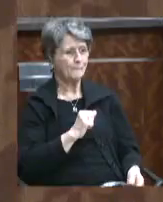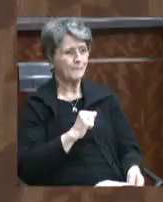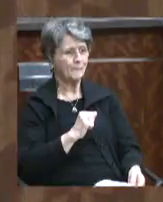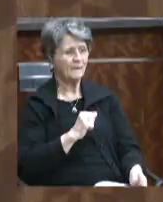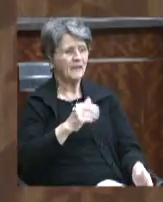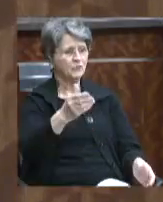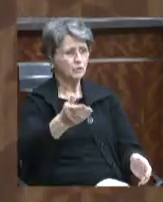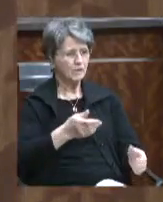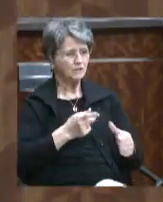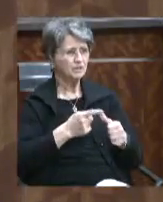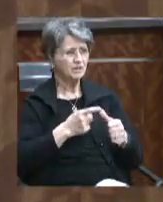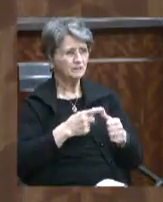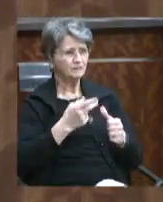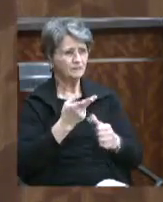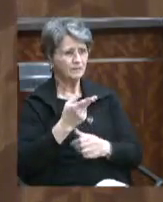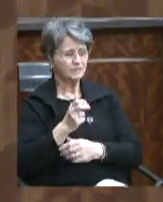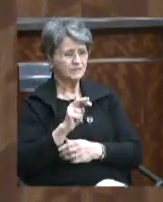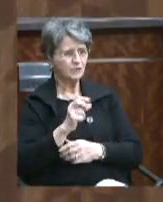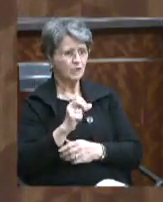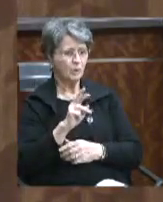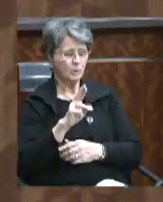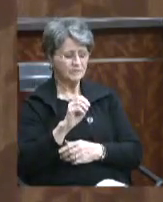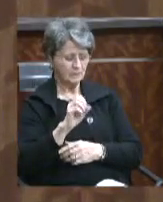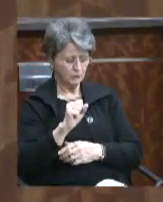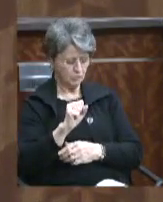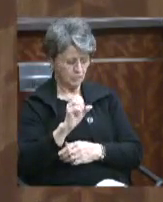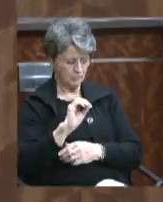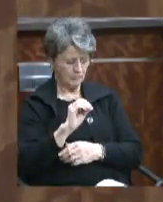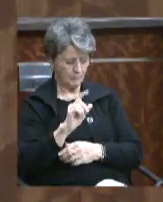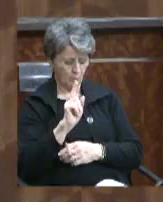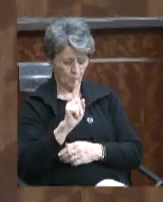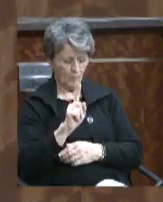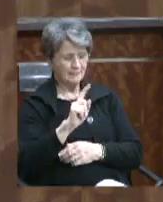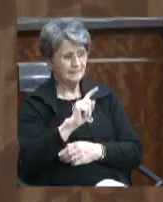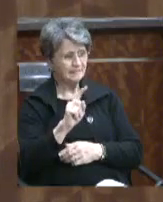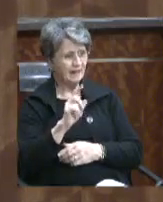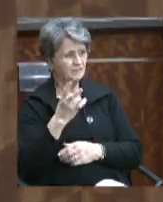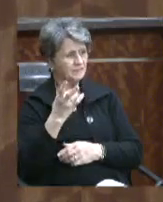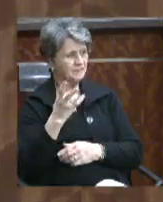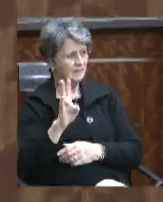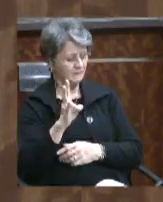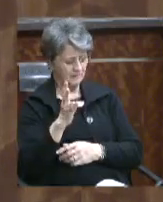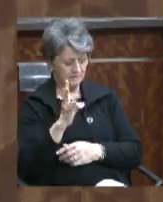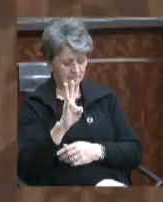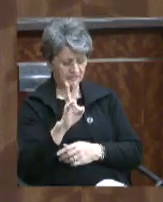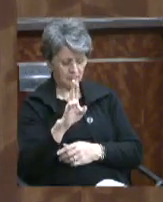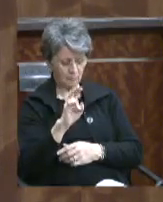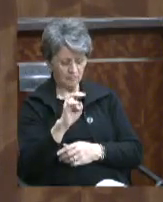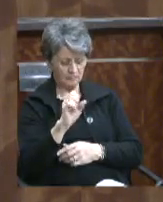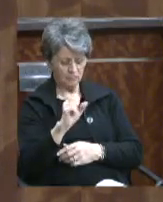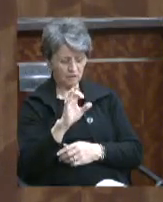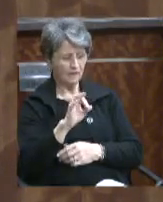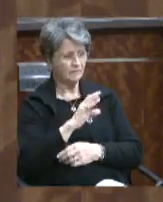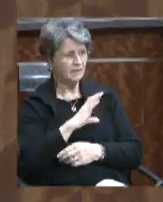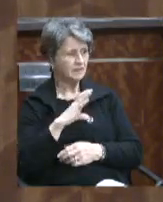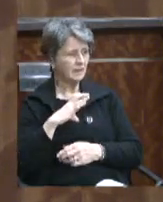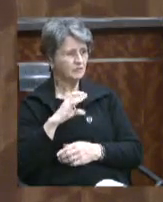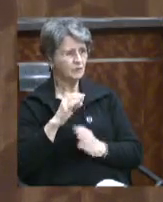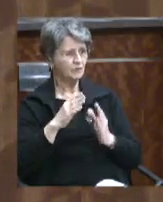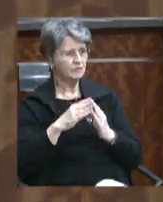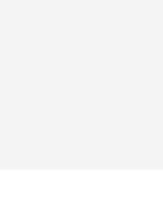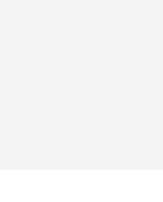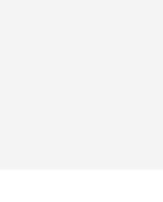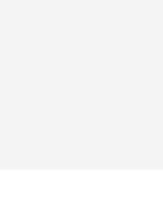Introduction and first public hearing on resolution number 1-17. Resolution of the Council of the City of Laurel,